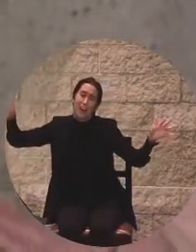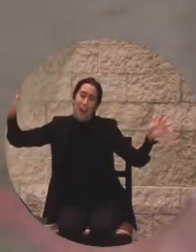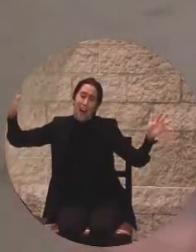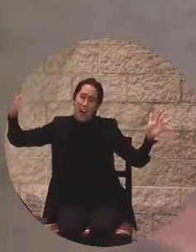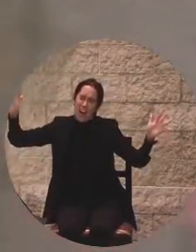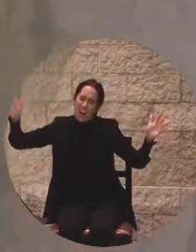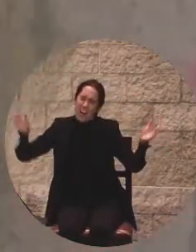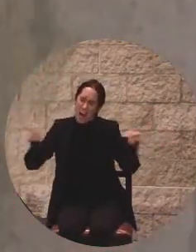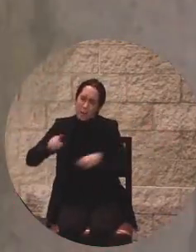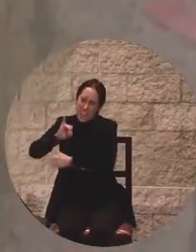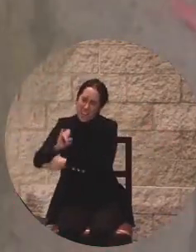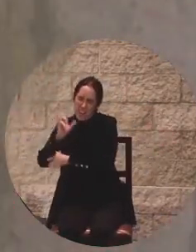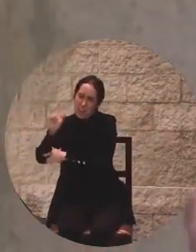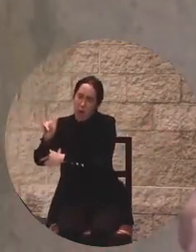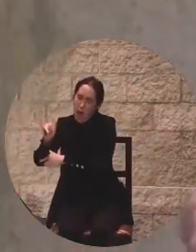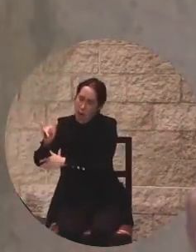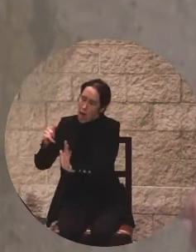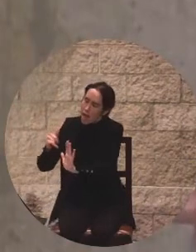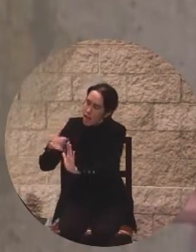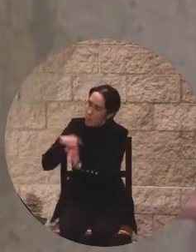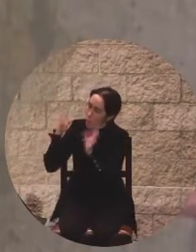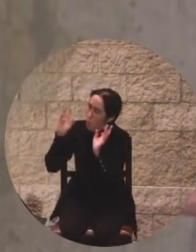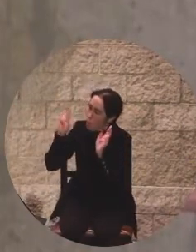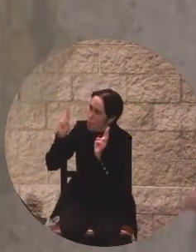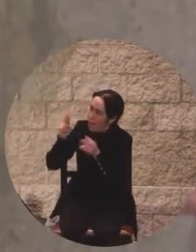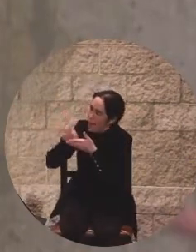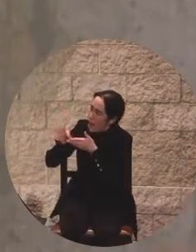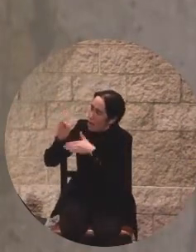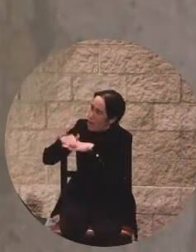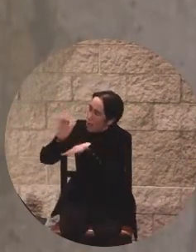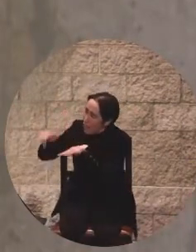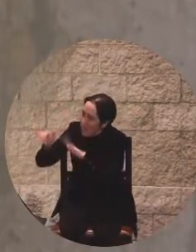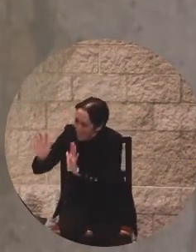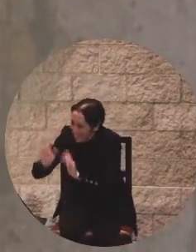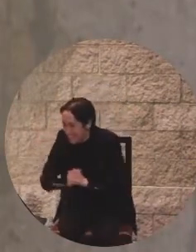July, I'm counting on it.